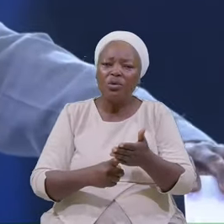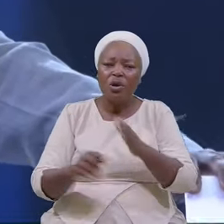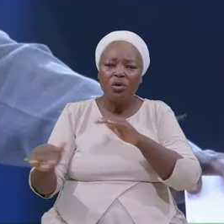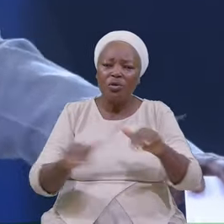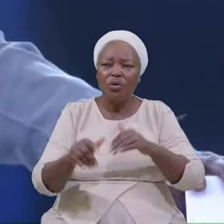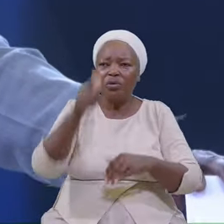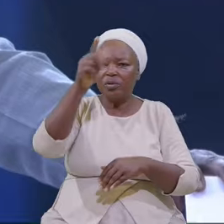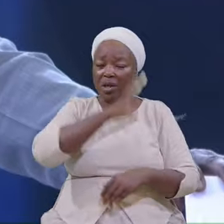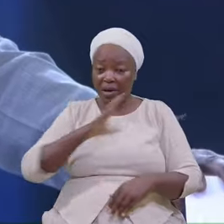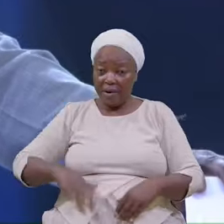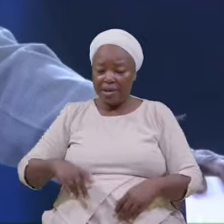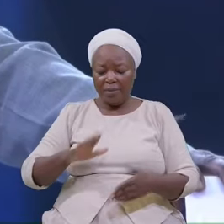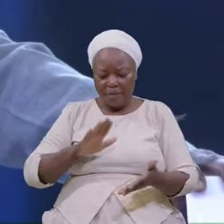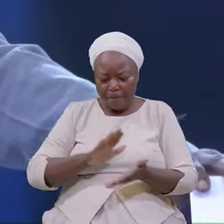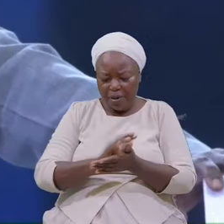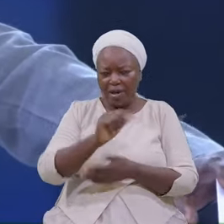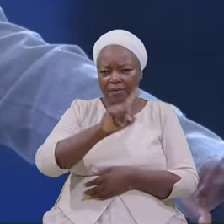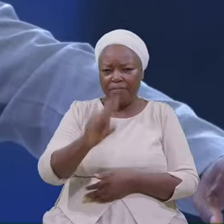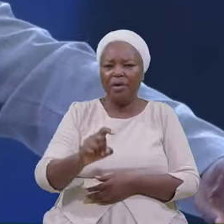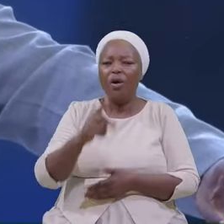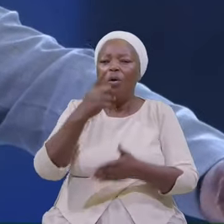What does Christ believe? À quoi Christ